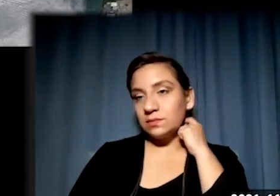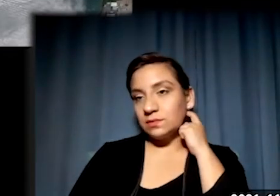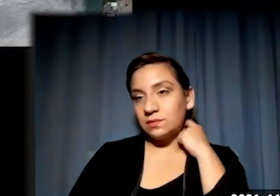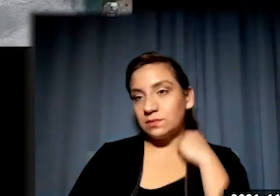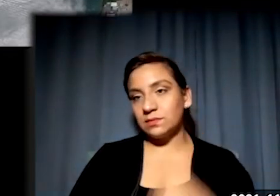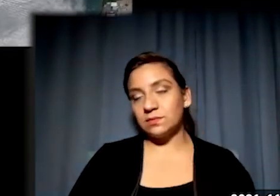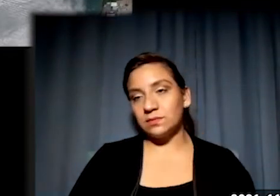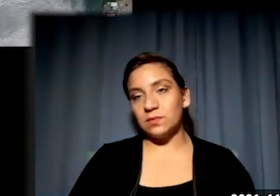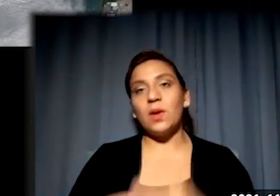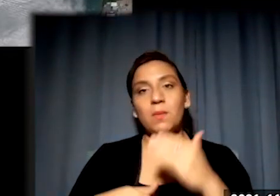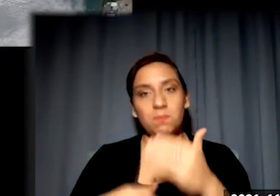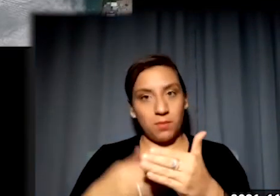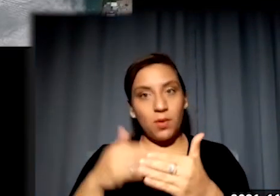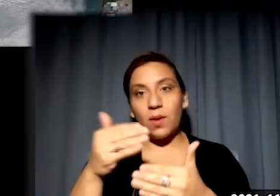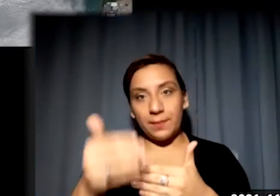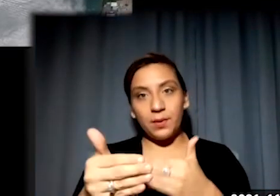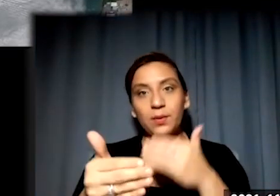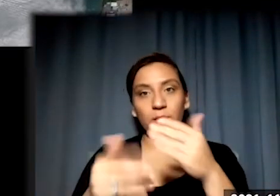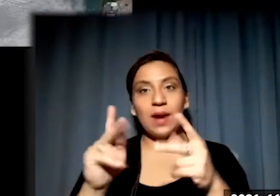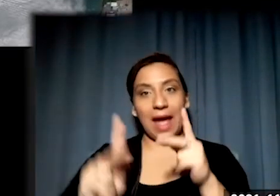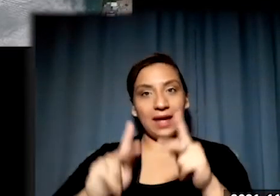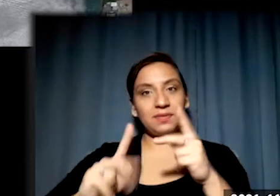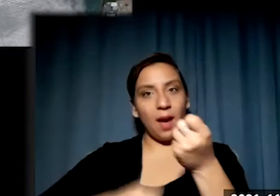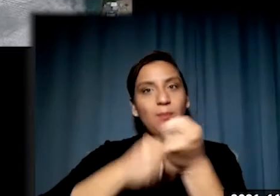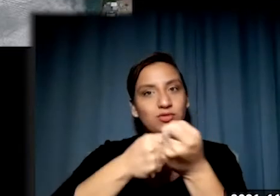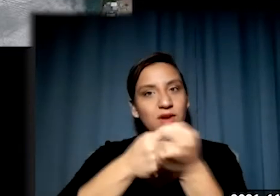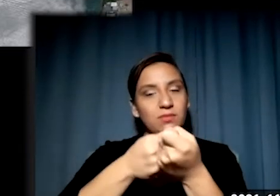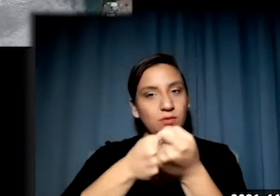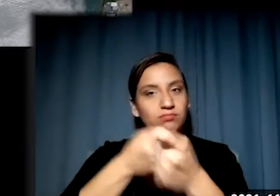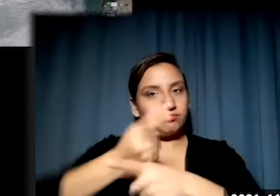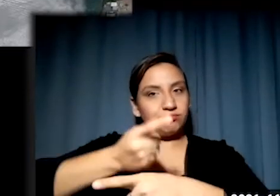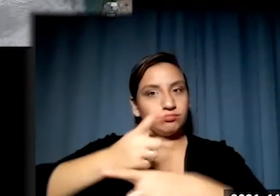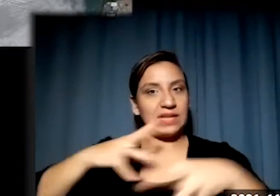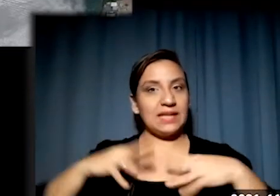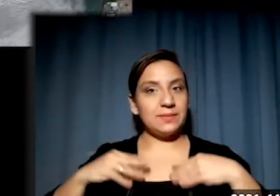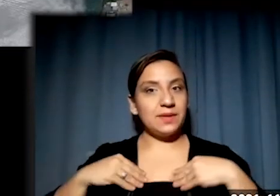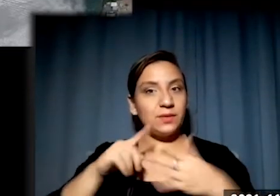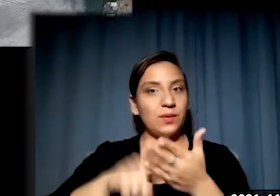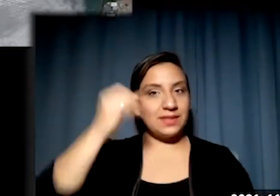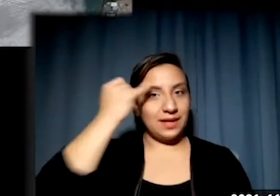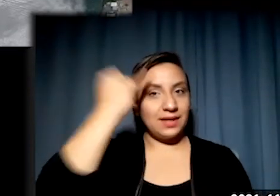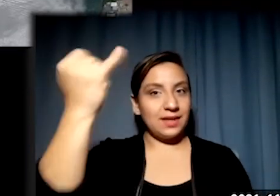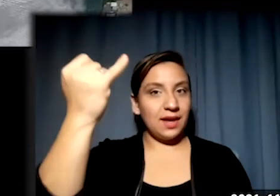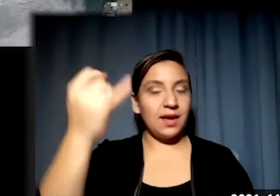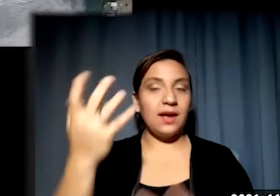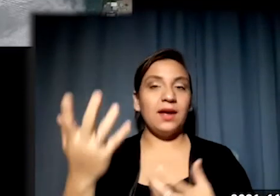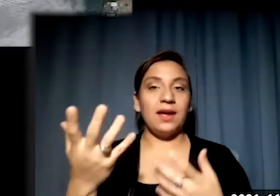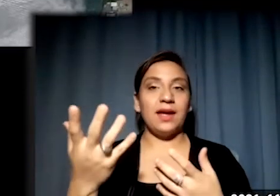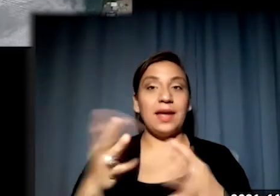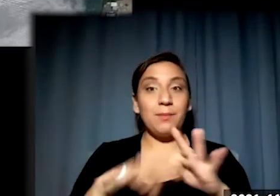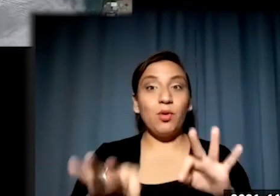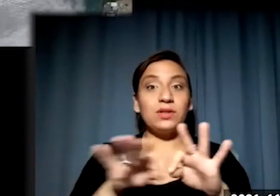people knew how very relevant and important this city was, not just to San Juaneros or Puerto Ricans, but to the